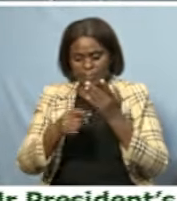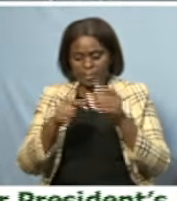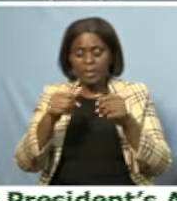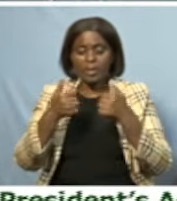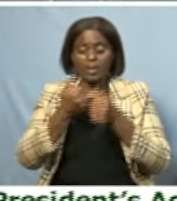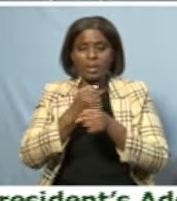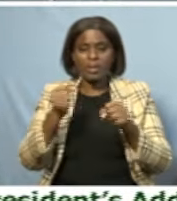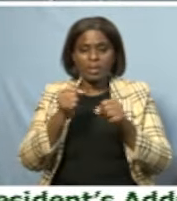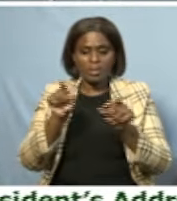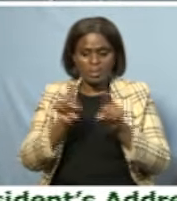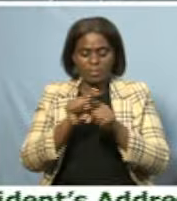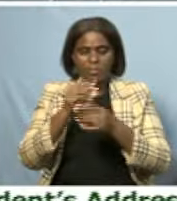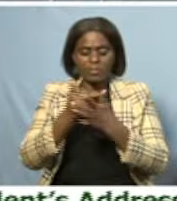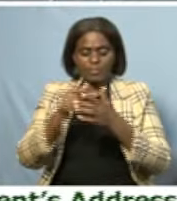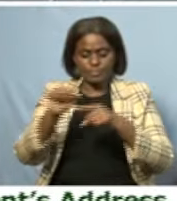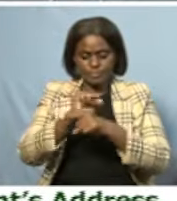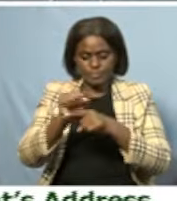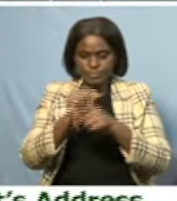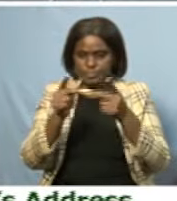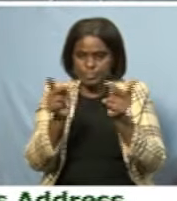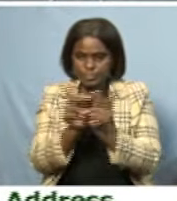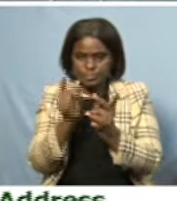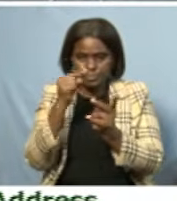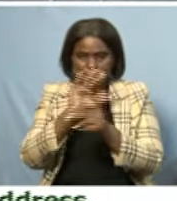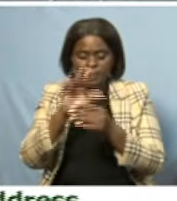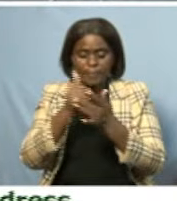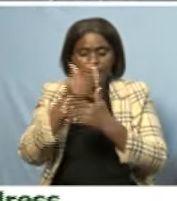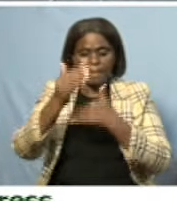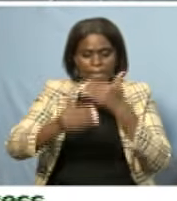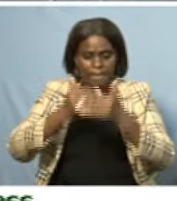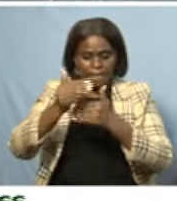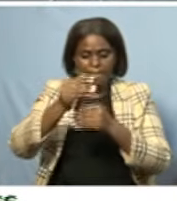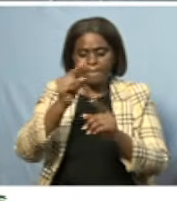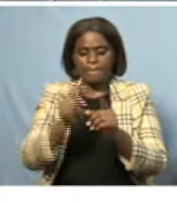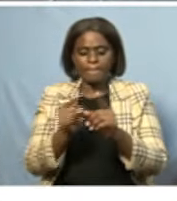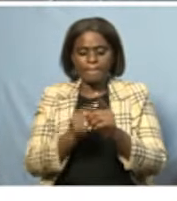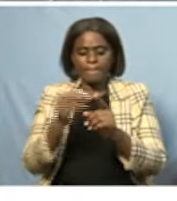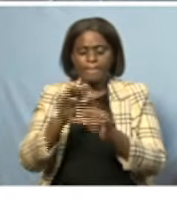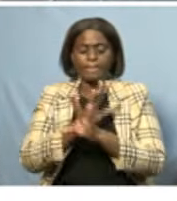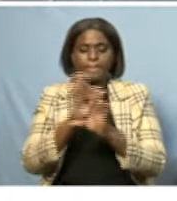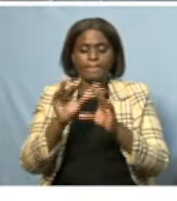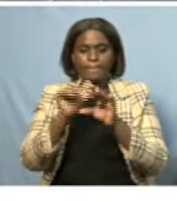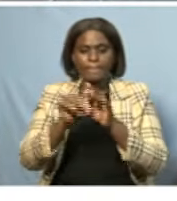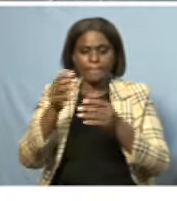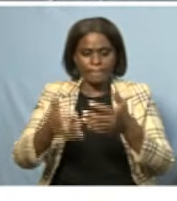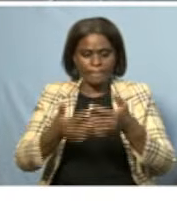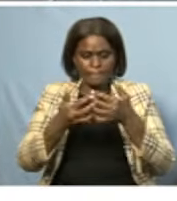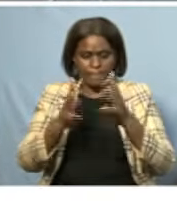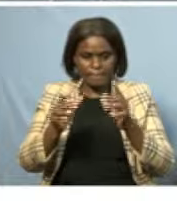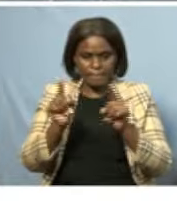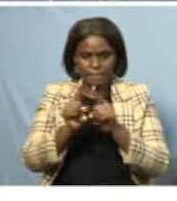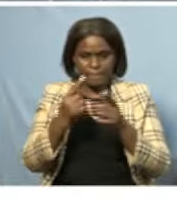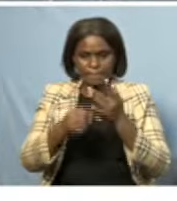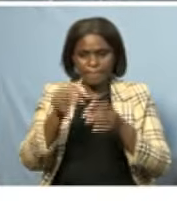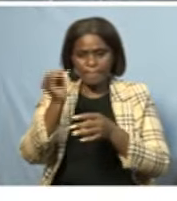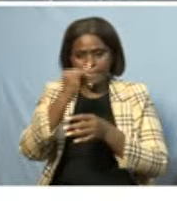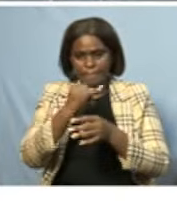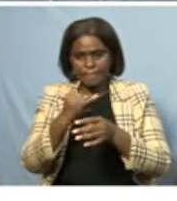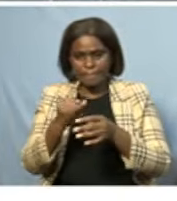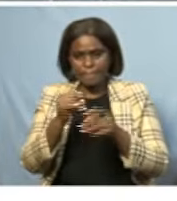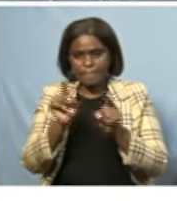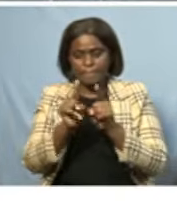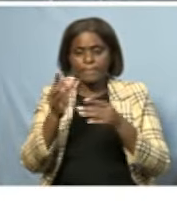serve as a training ground for the next generation of Zambian engineers, artisans,